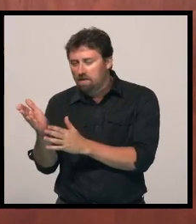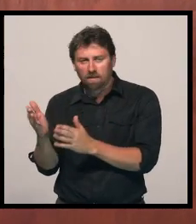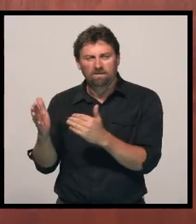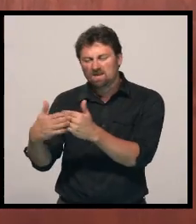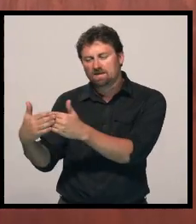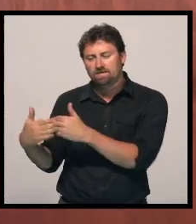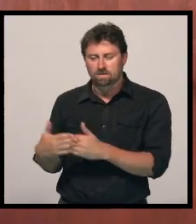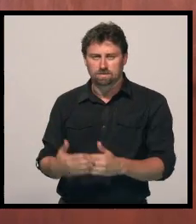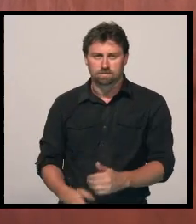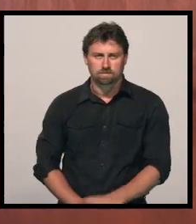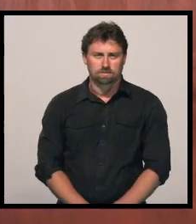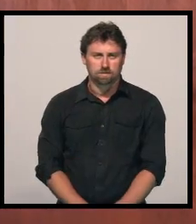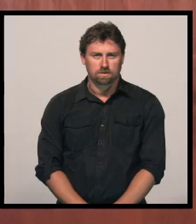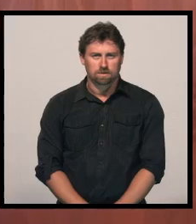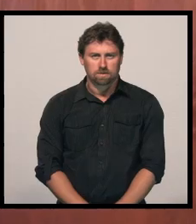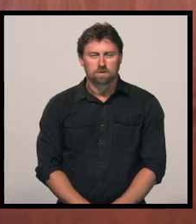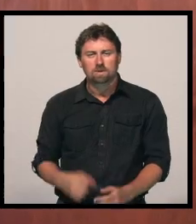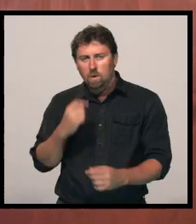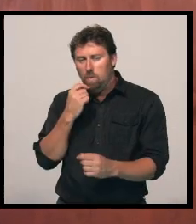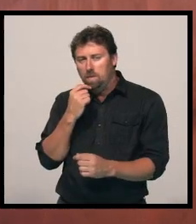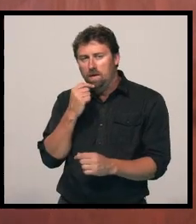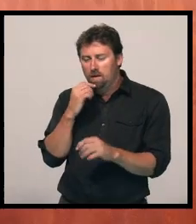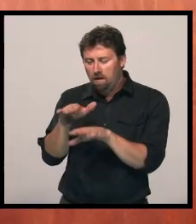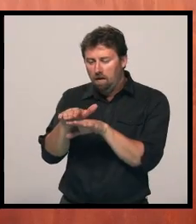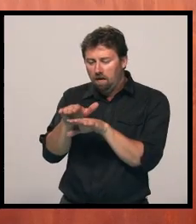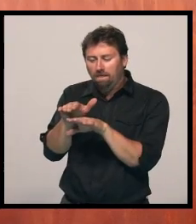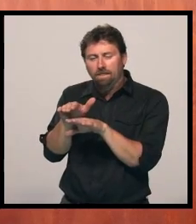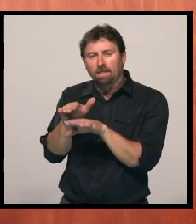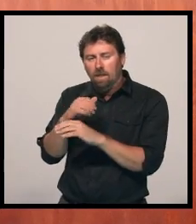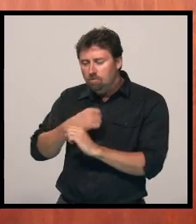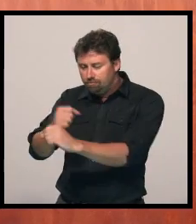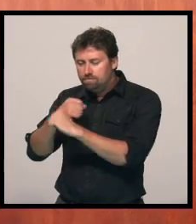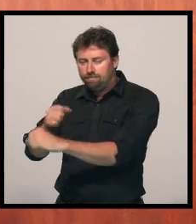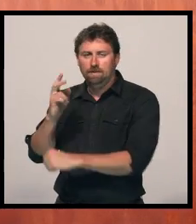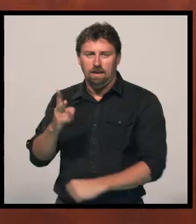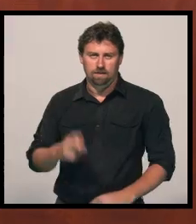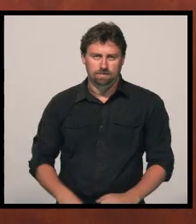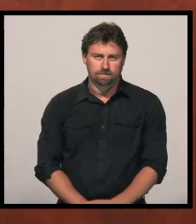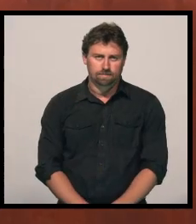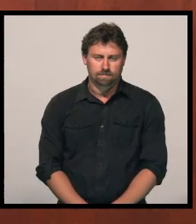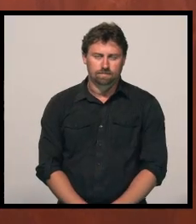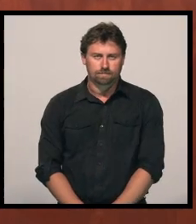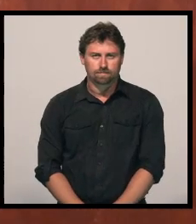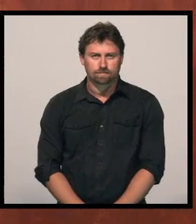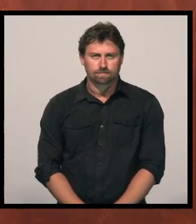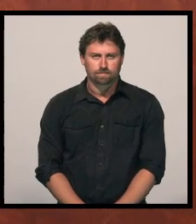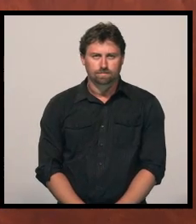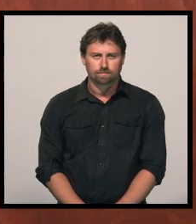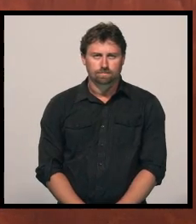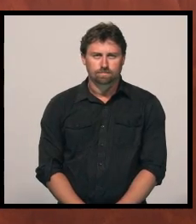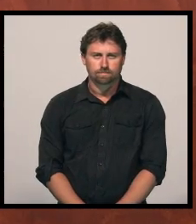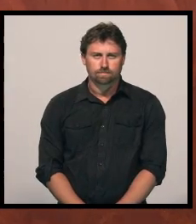just backing the blade off slightly. So I'll just bring that blade back once again, thumb on the wedge, light tap there.